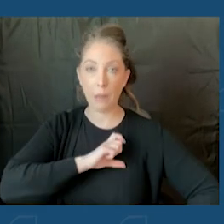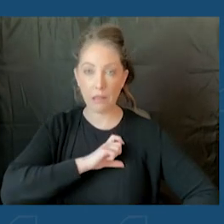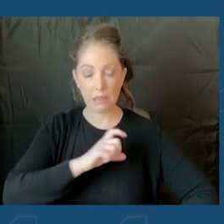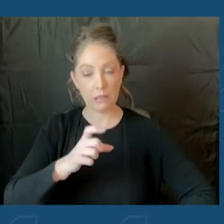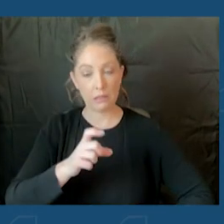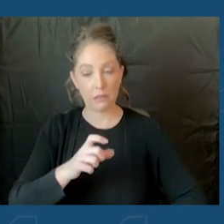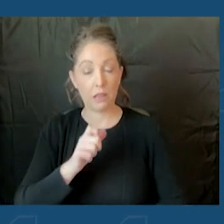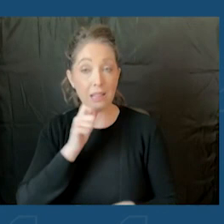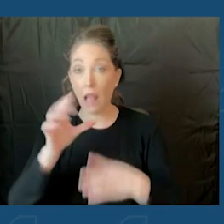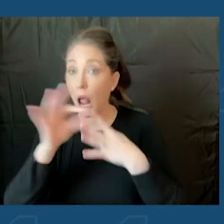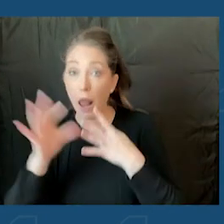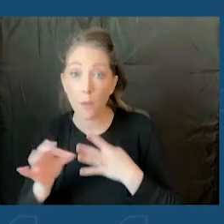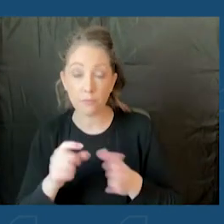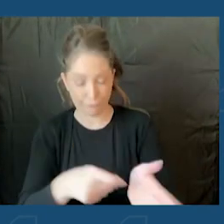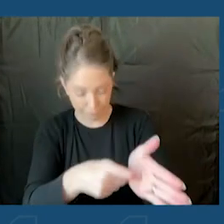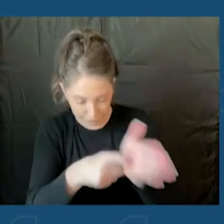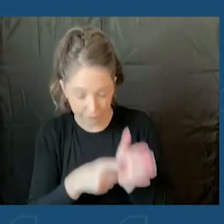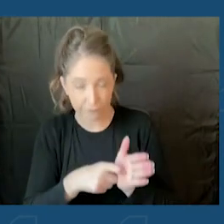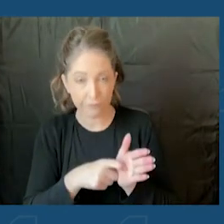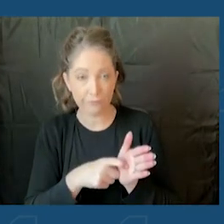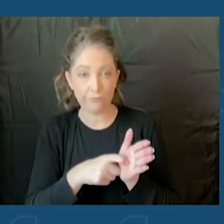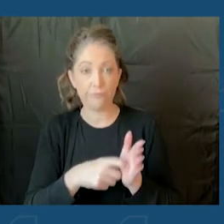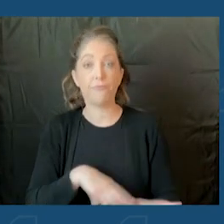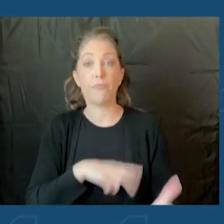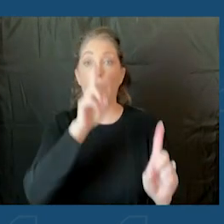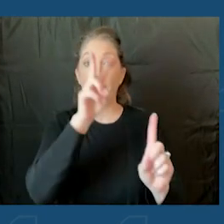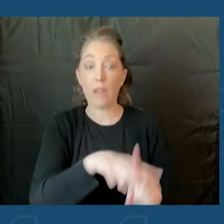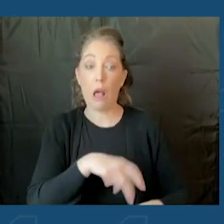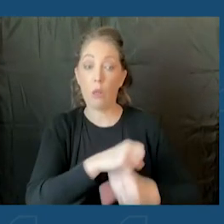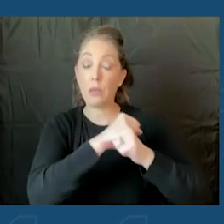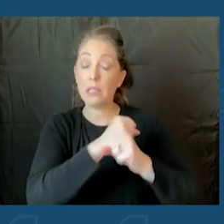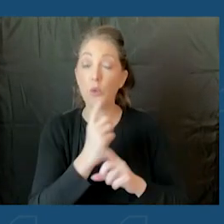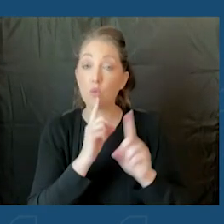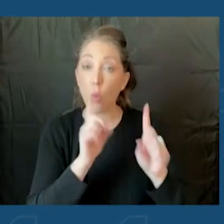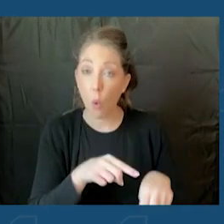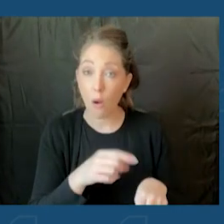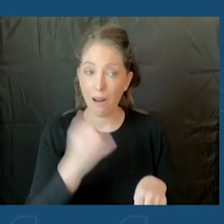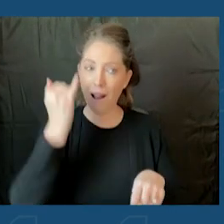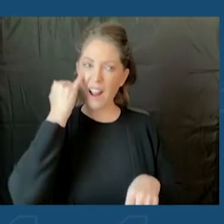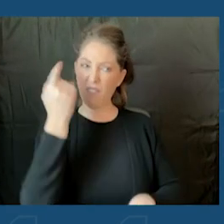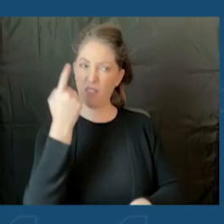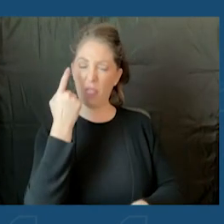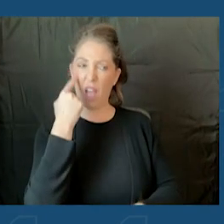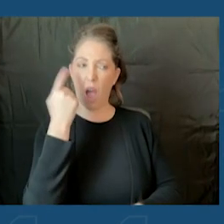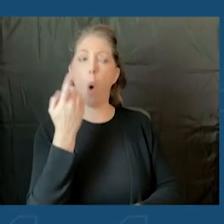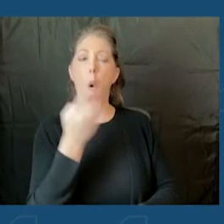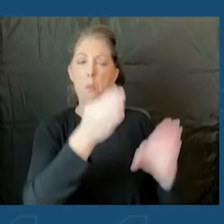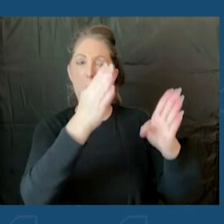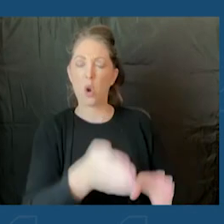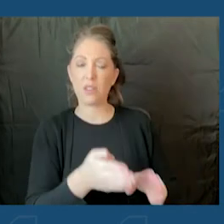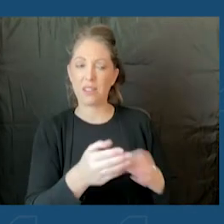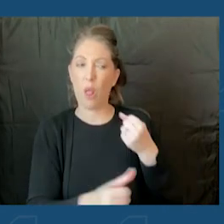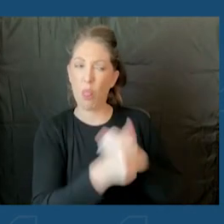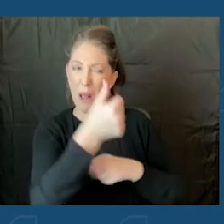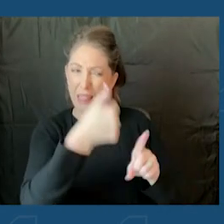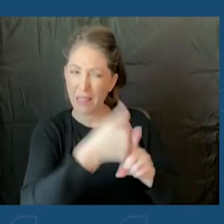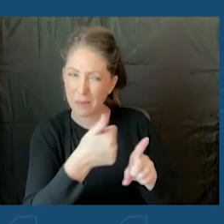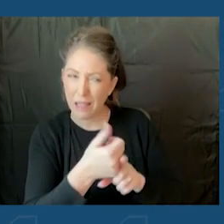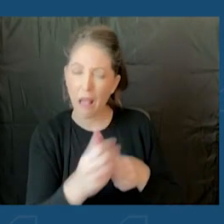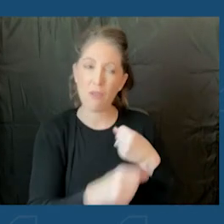order whenever they have probable cause to believe that an individual is a threat to themselves or others. And on June